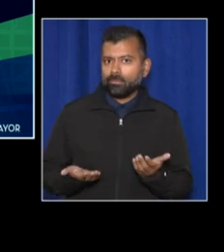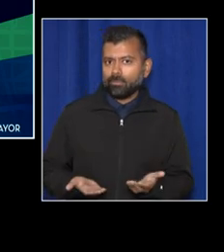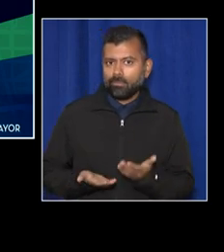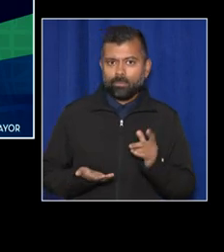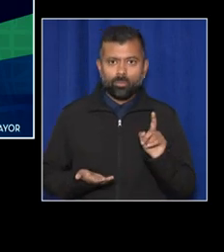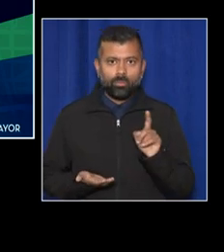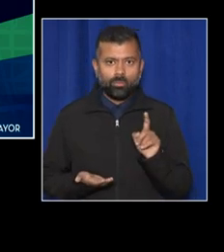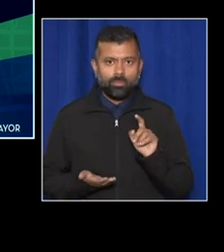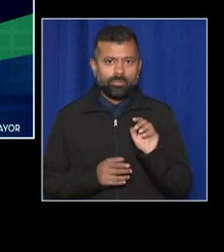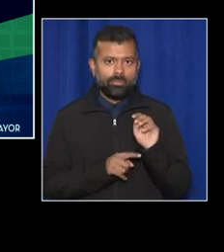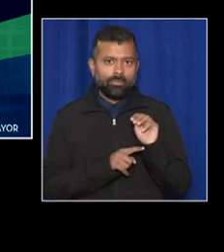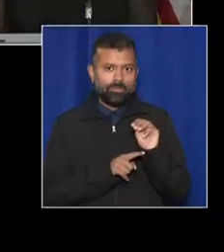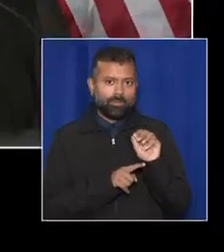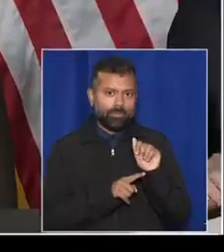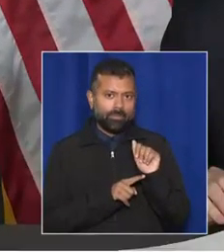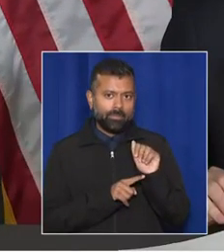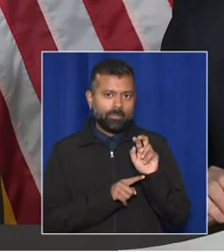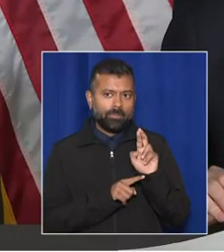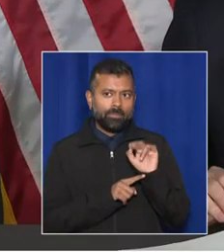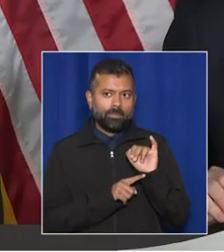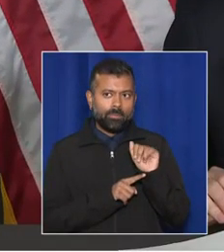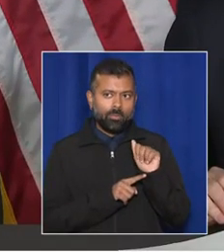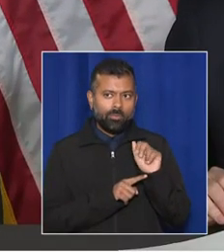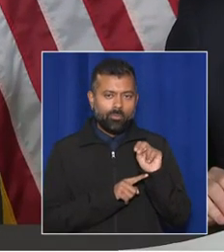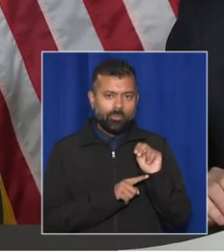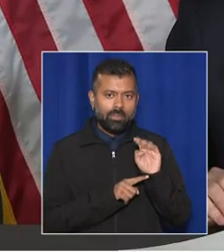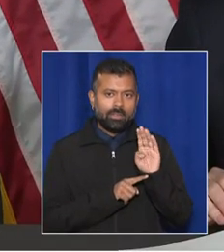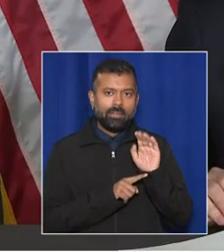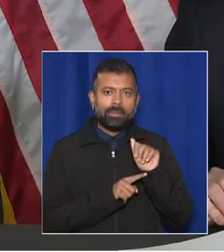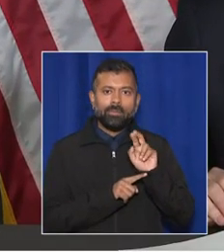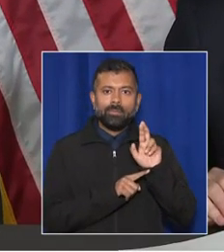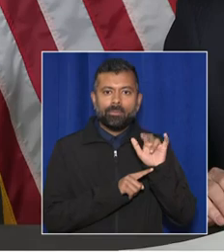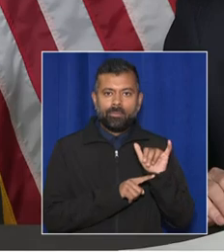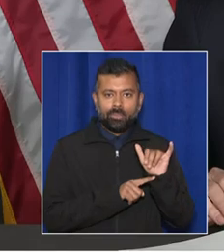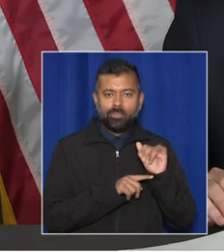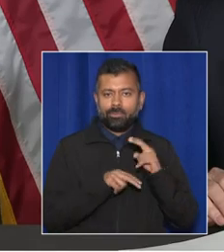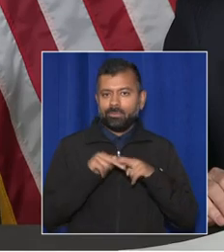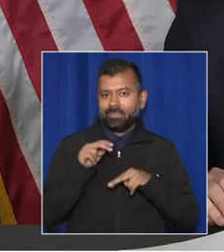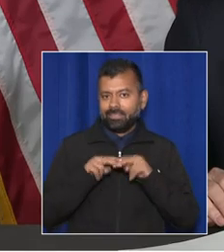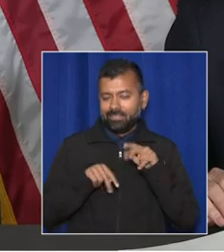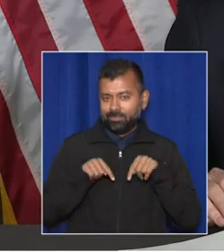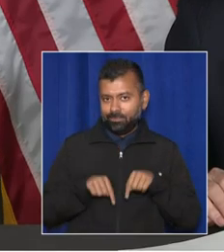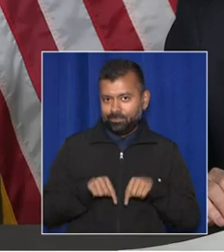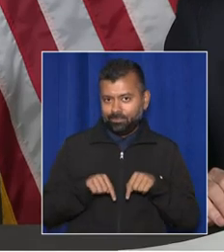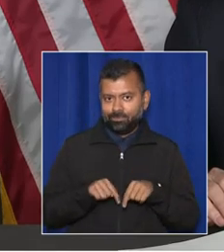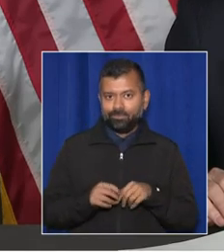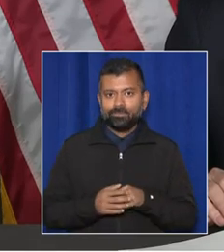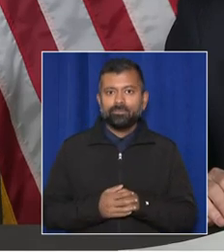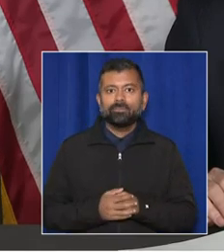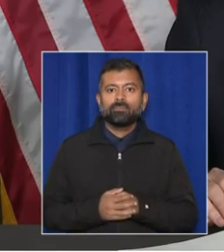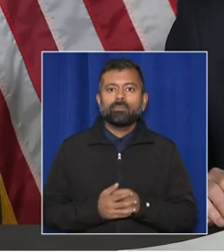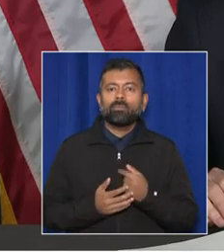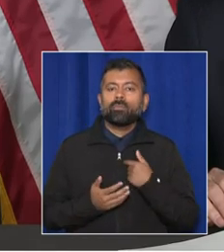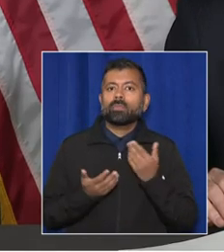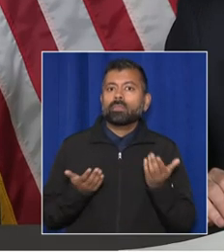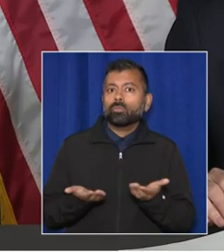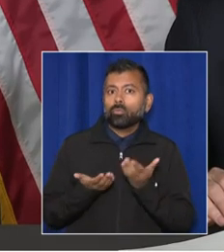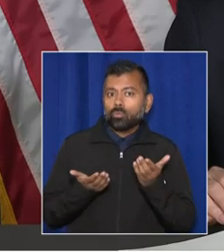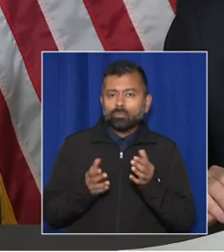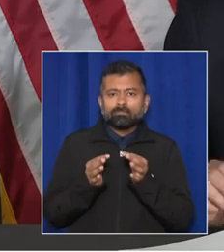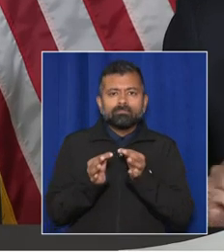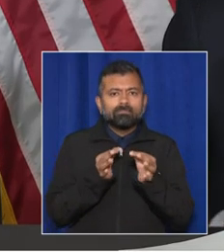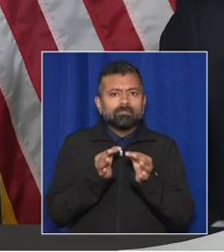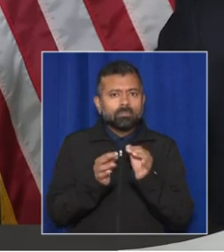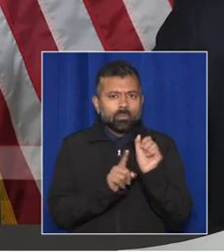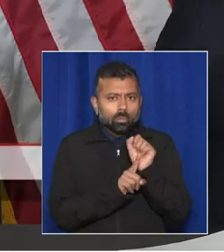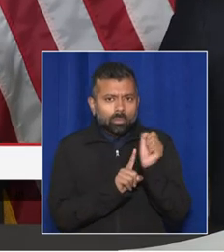building to provide a situational update and to host a community town